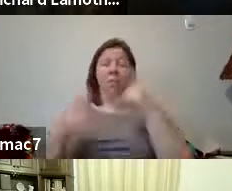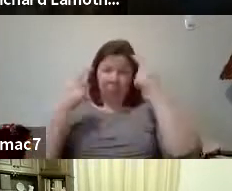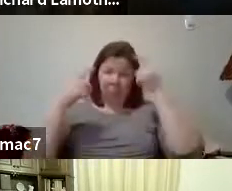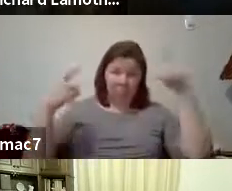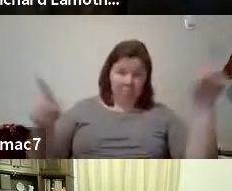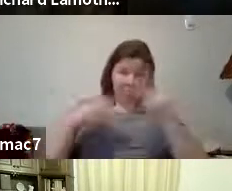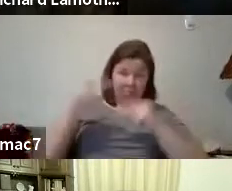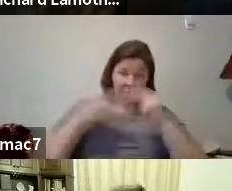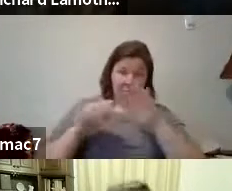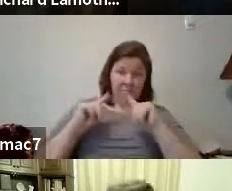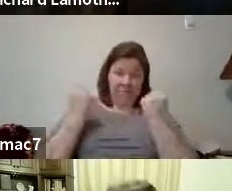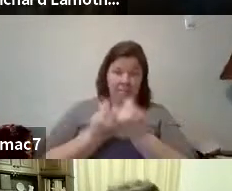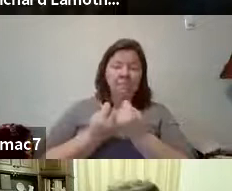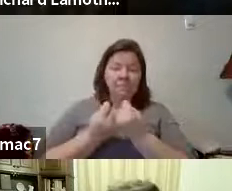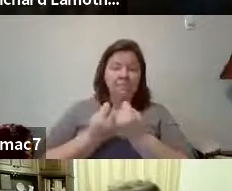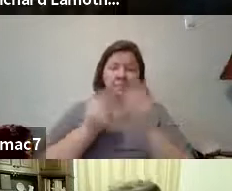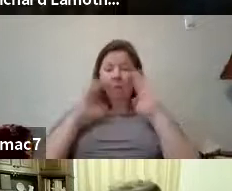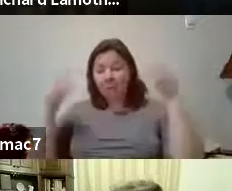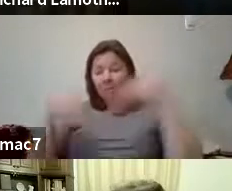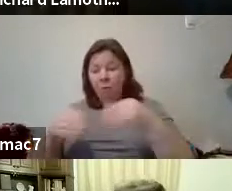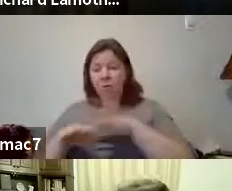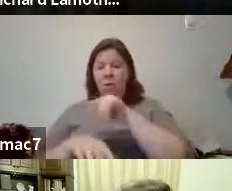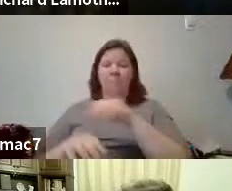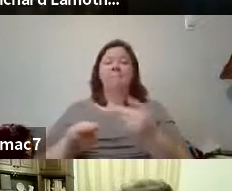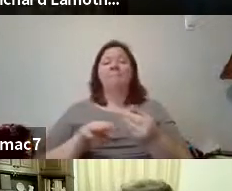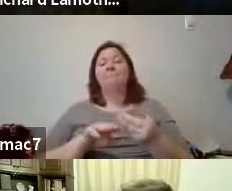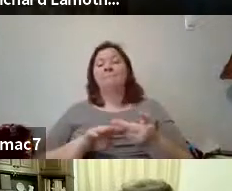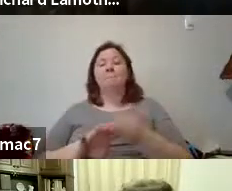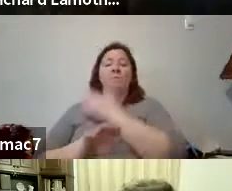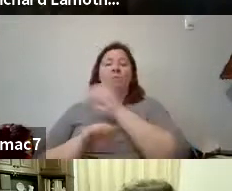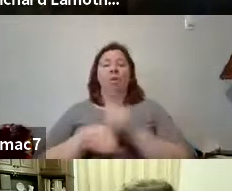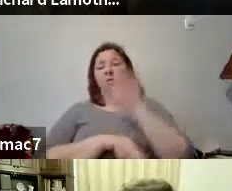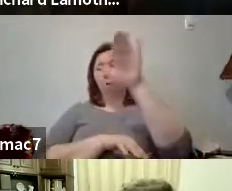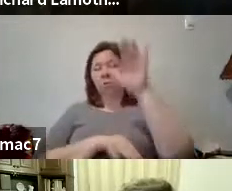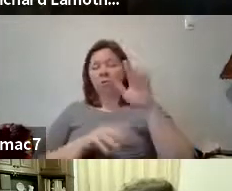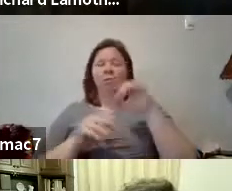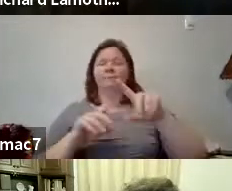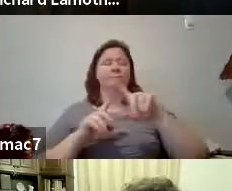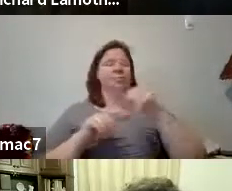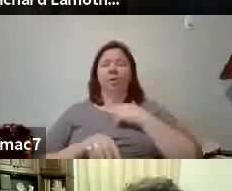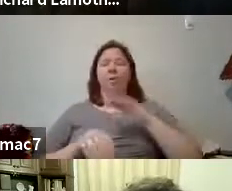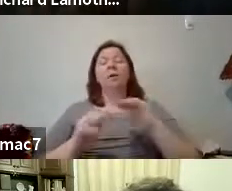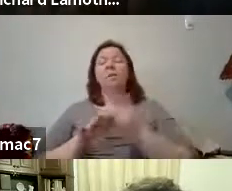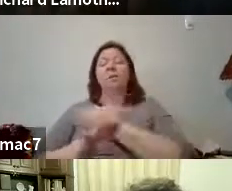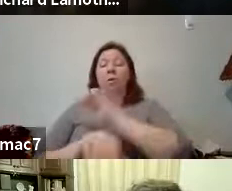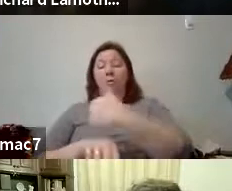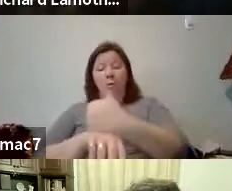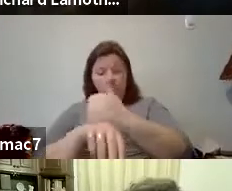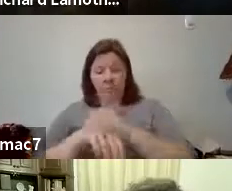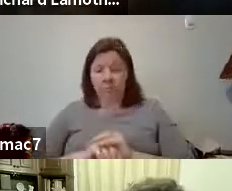what you want to do is focus on building a team before launch. And so we'll talk about the why we might want to do